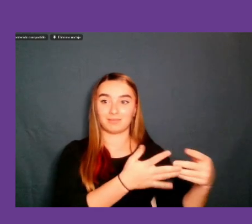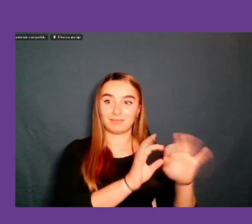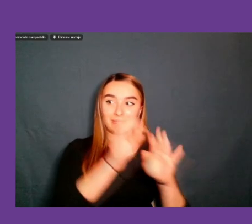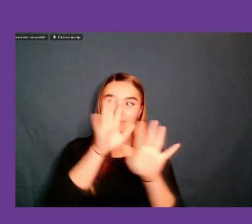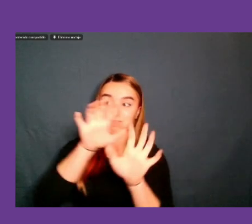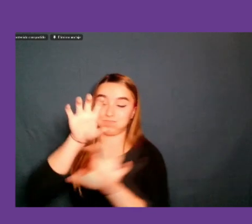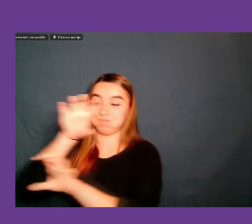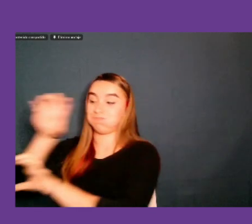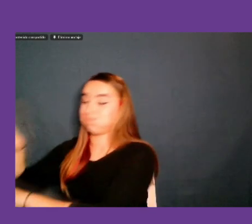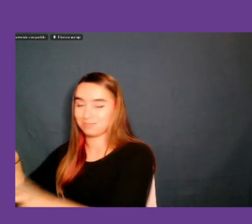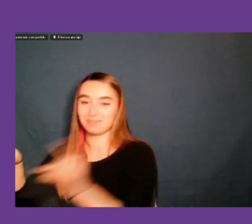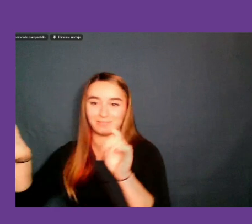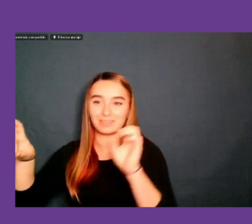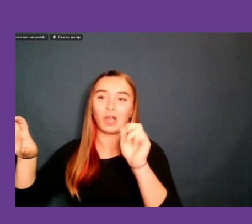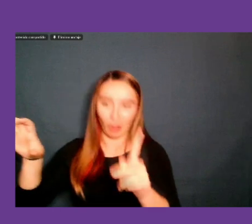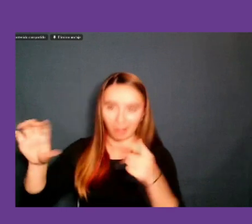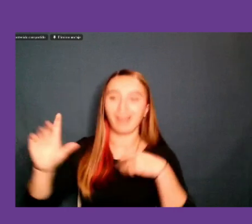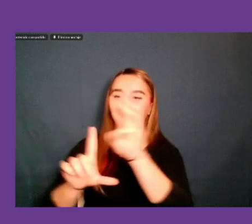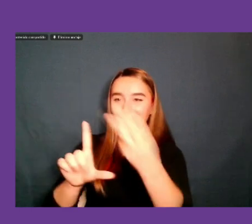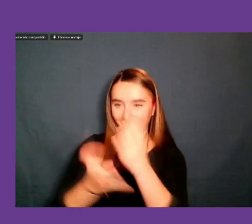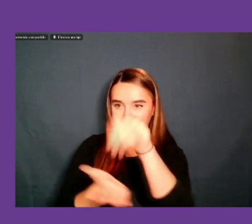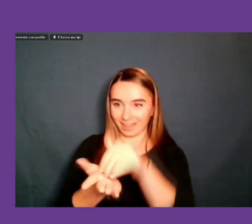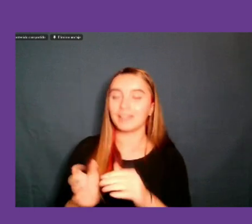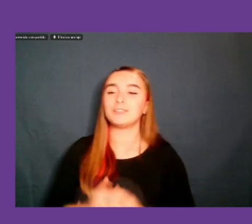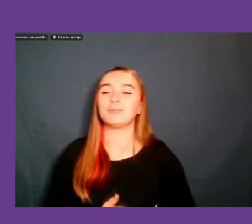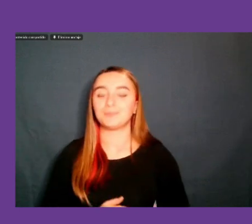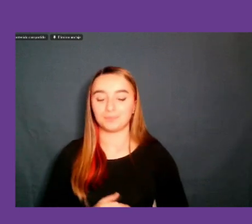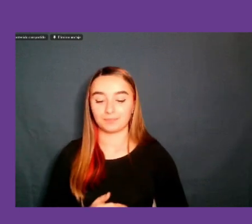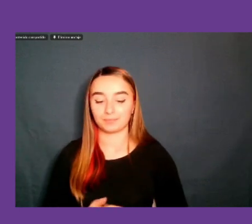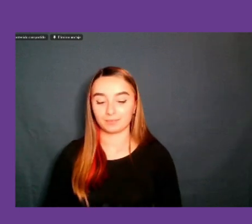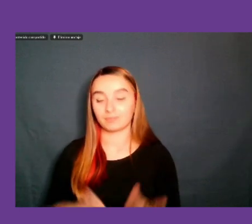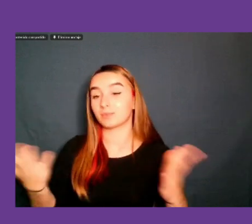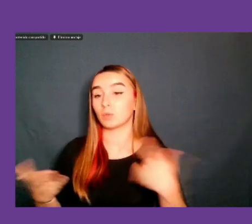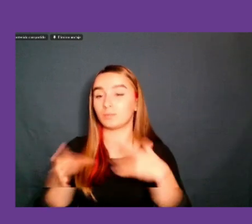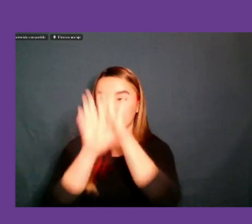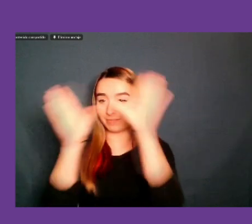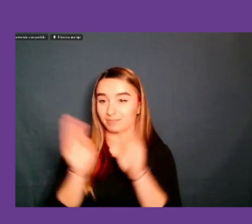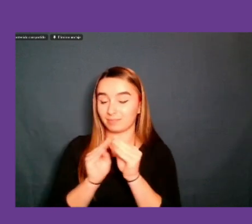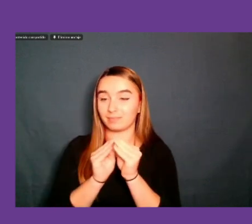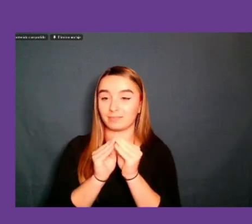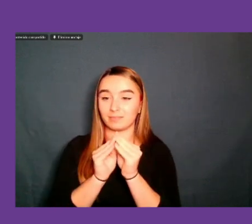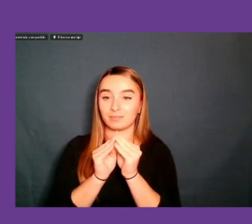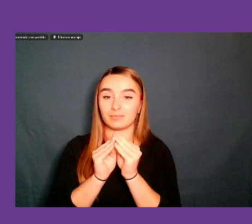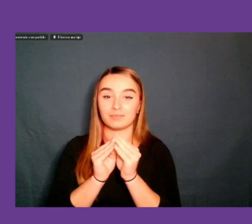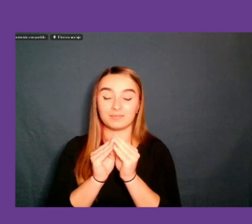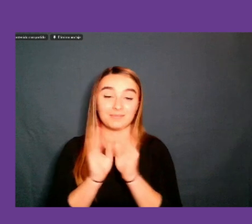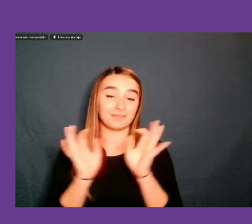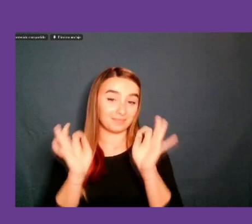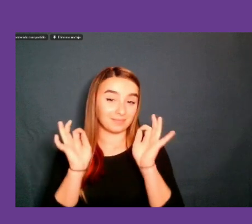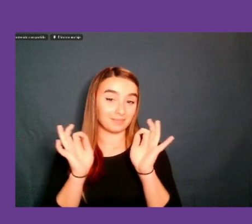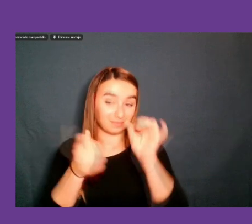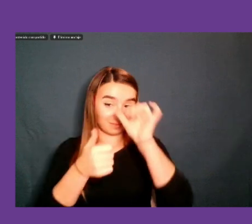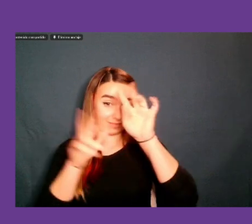that's fine. Yes, right. So let me very briefly summarize and restate some of the points